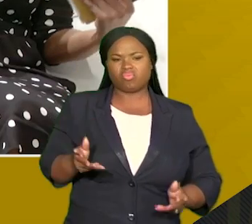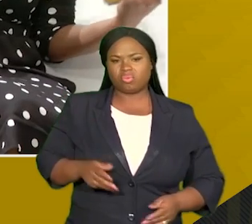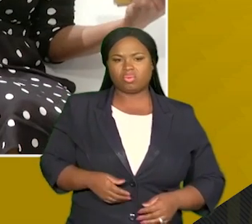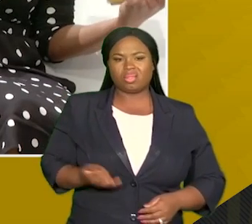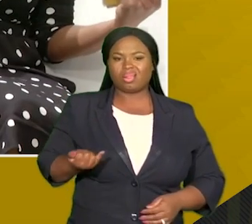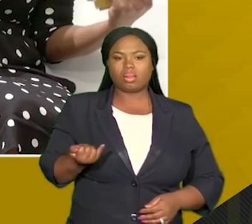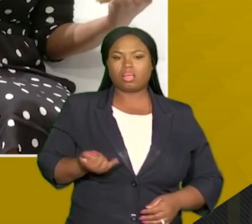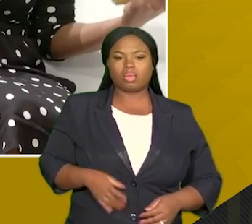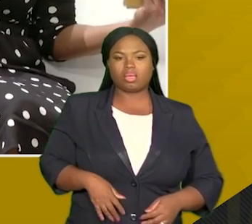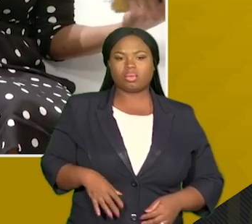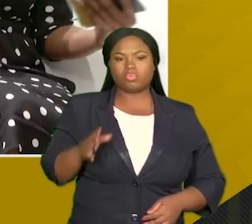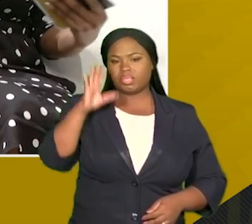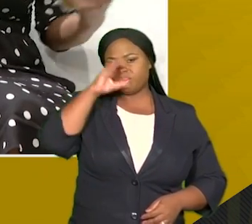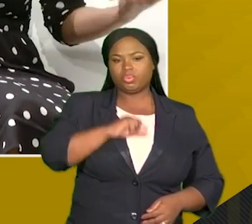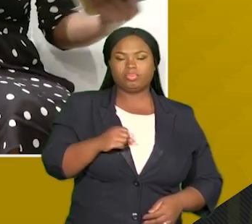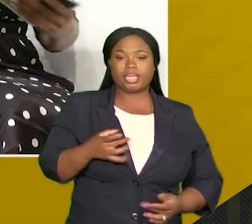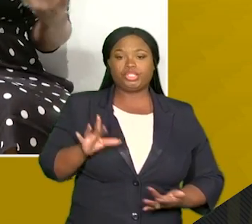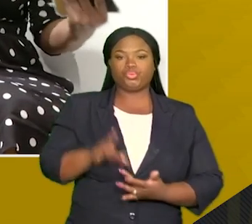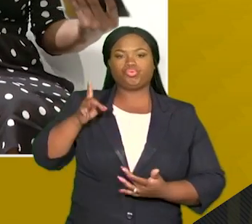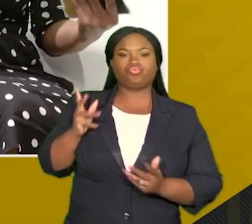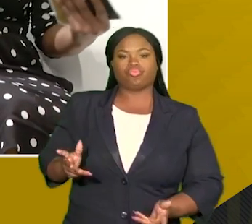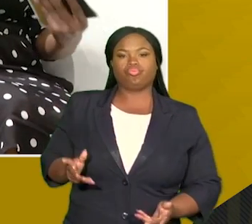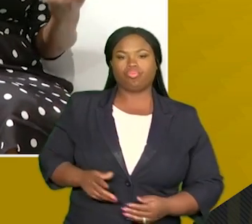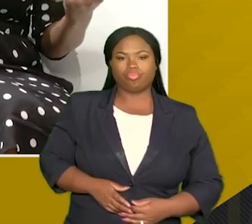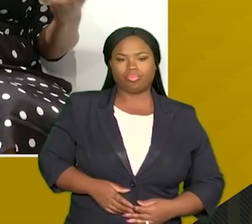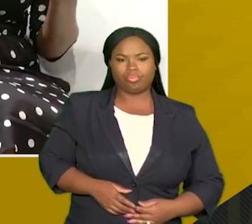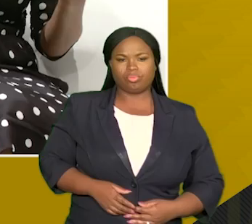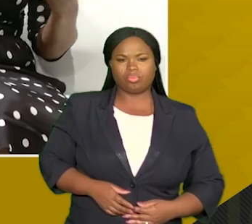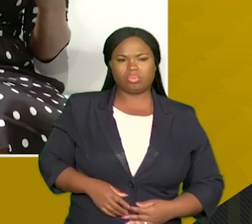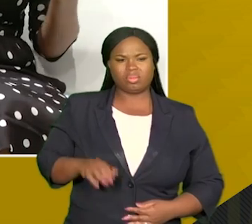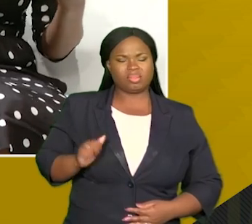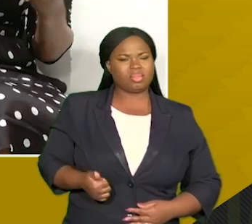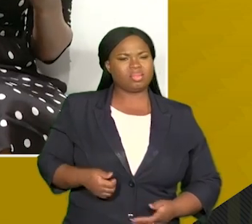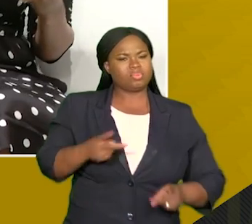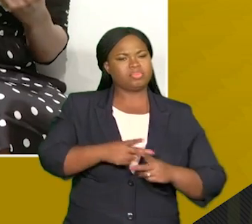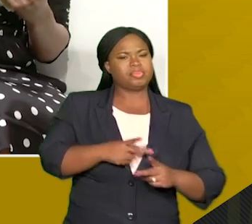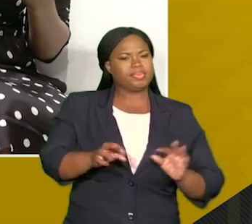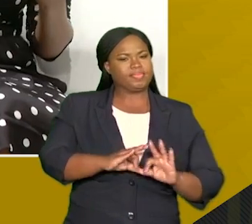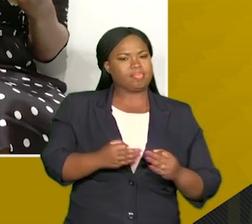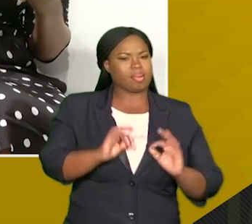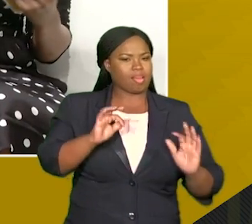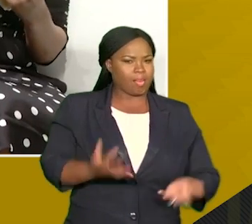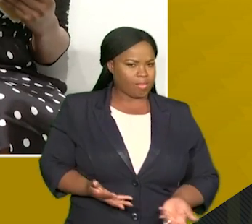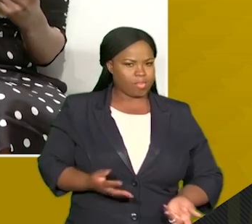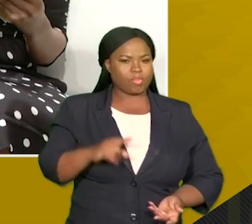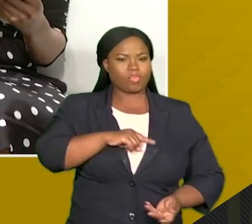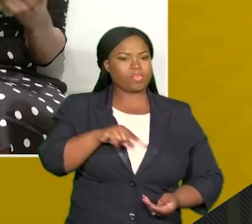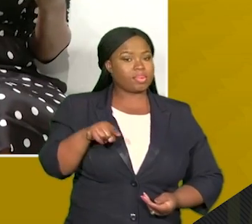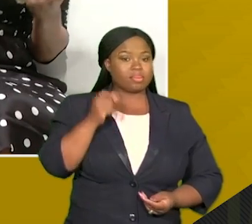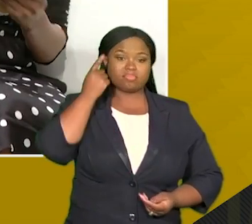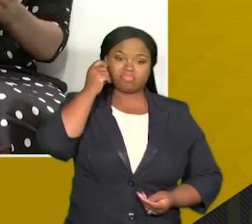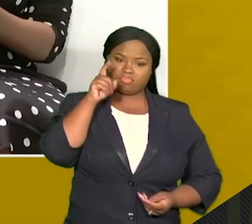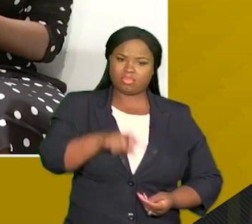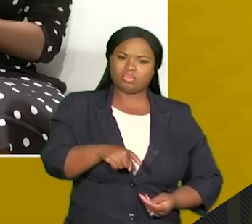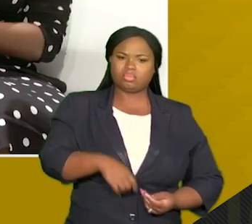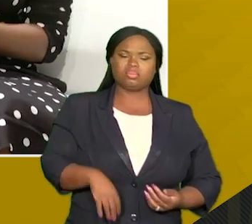if I'm making an assumption that he chose that job. How do you then prepare the family so that the family also understand that